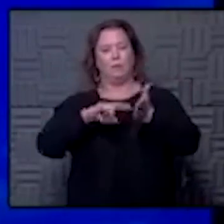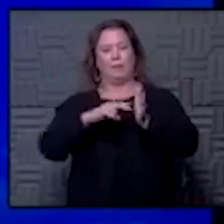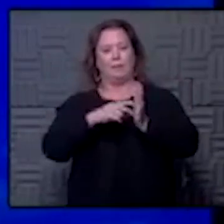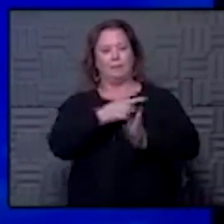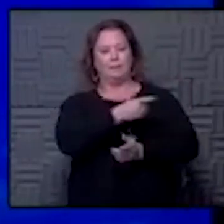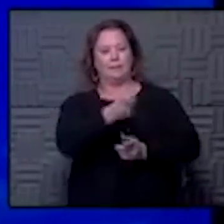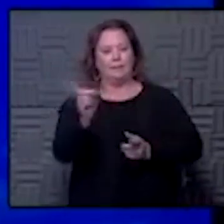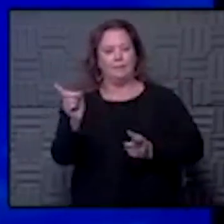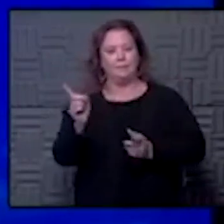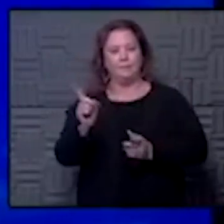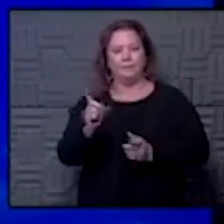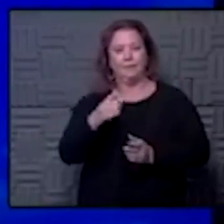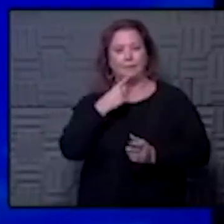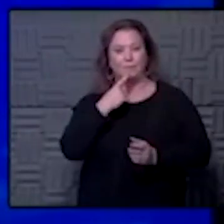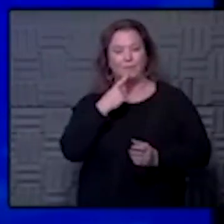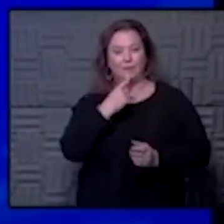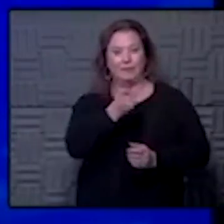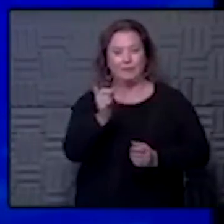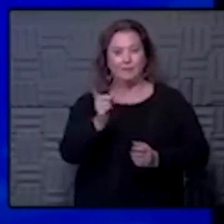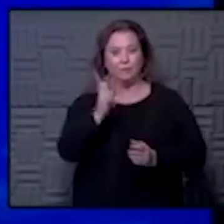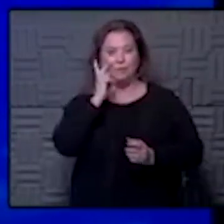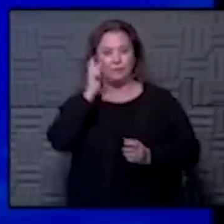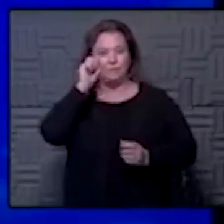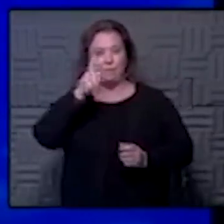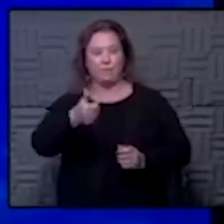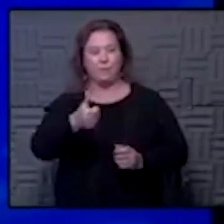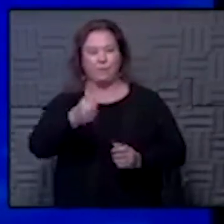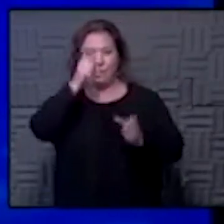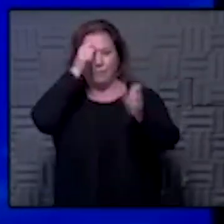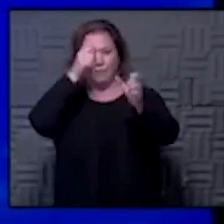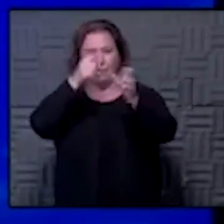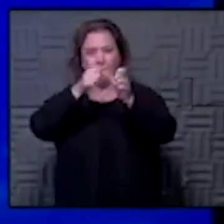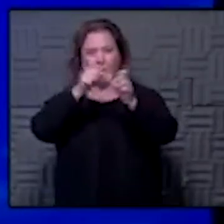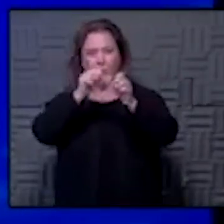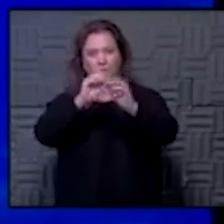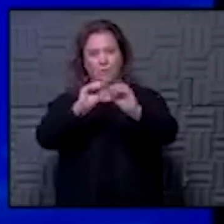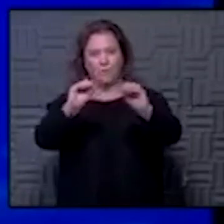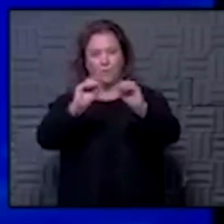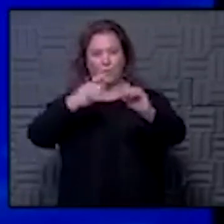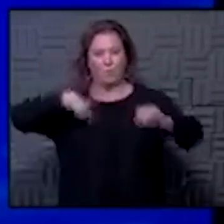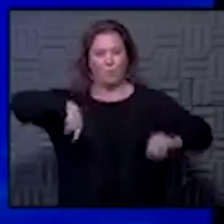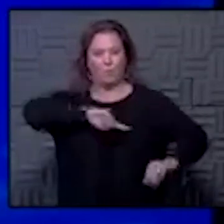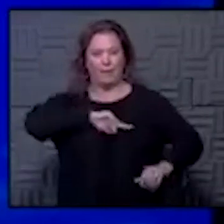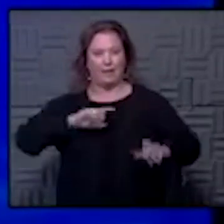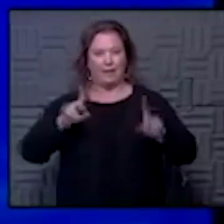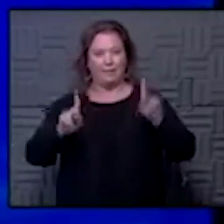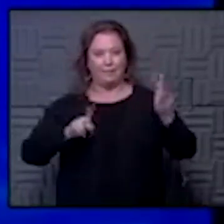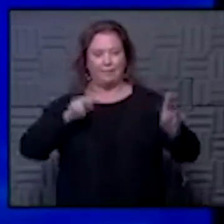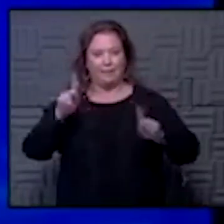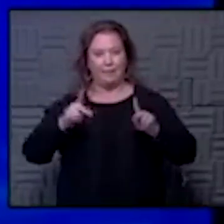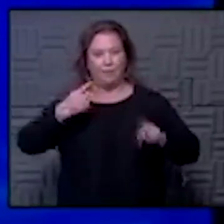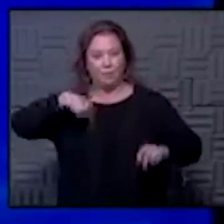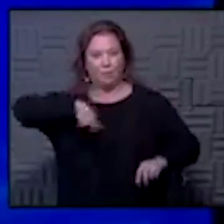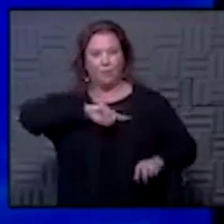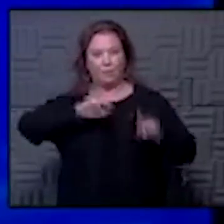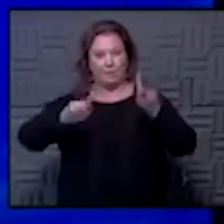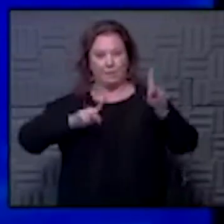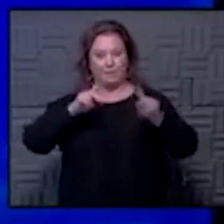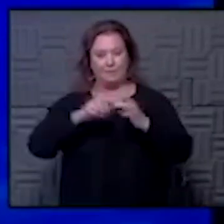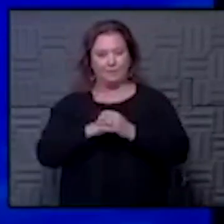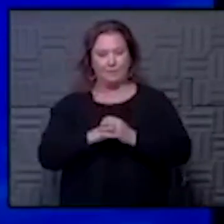to them. Here's what they said. We'll see you tomorrow. Remember, we the people. We the